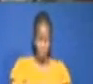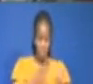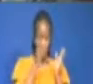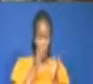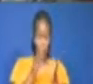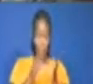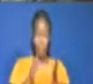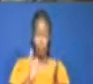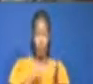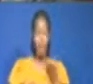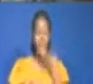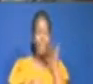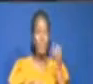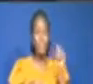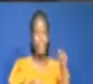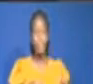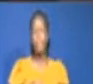Okay. Chair?